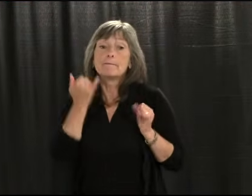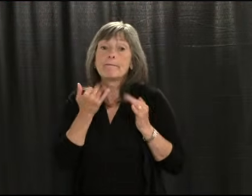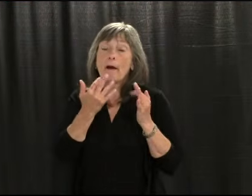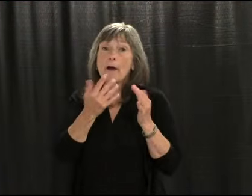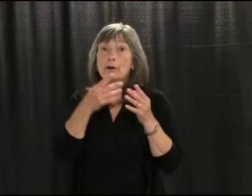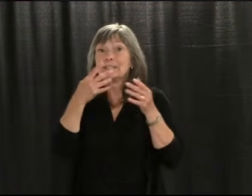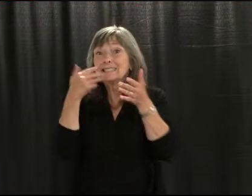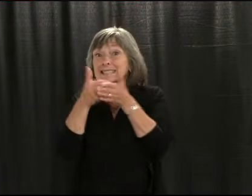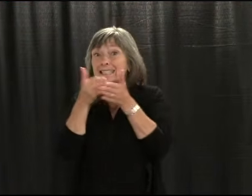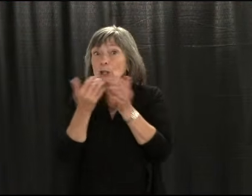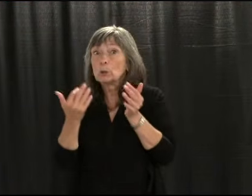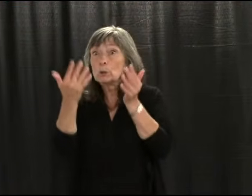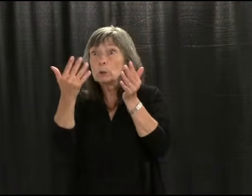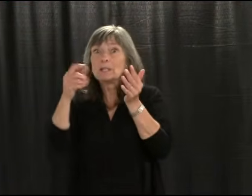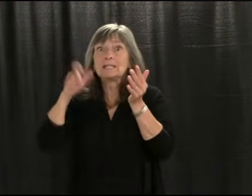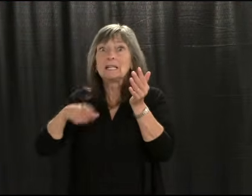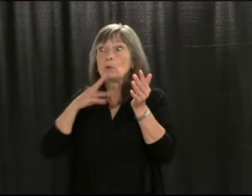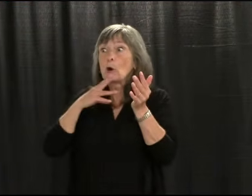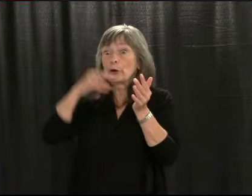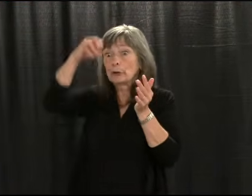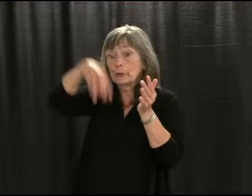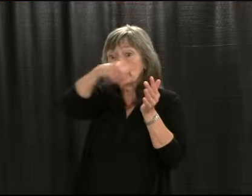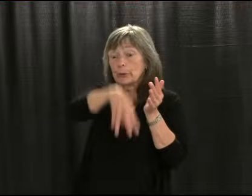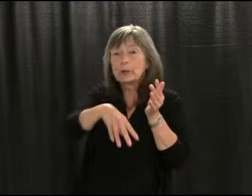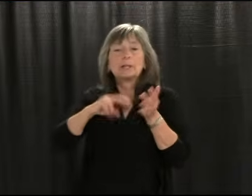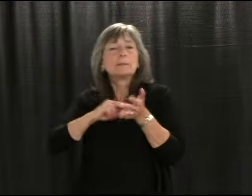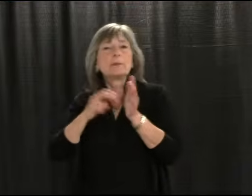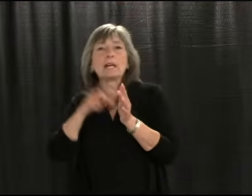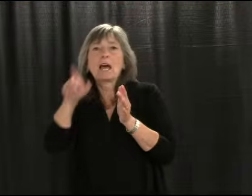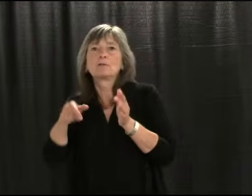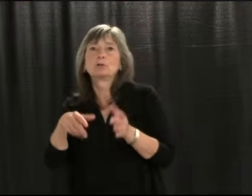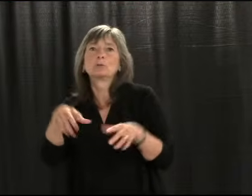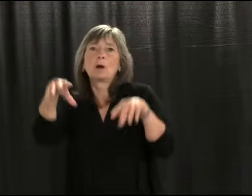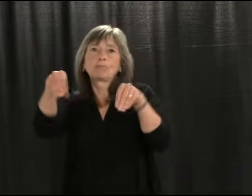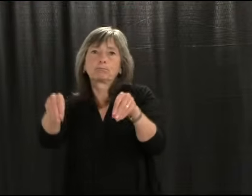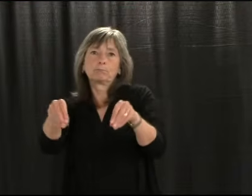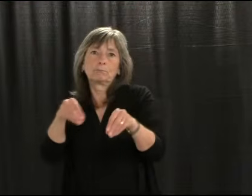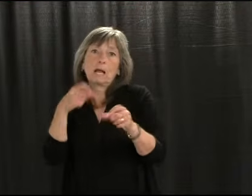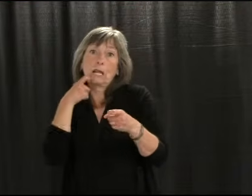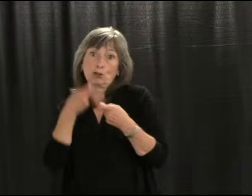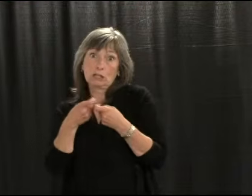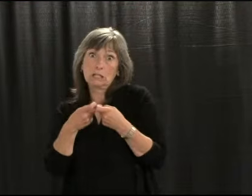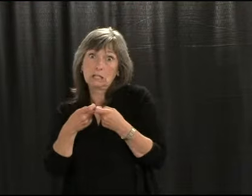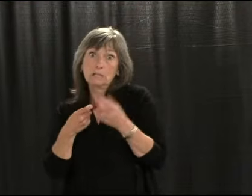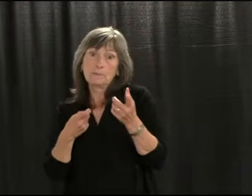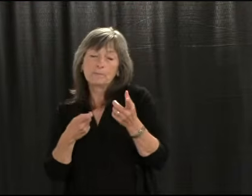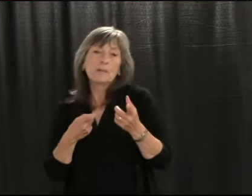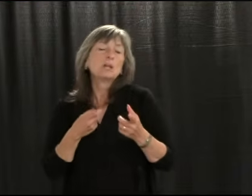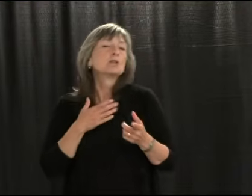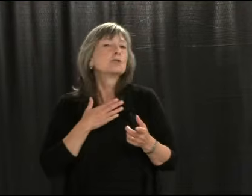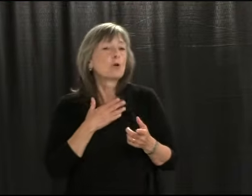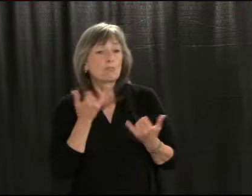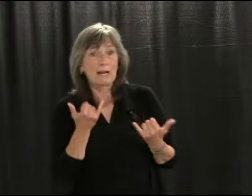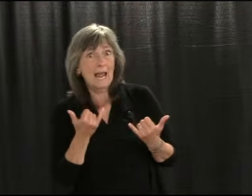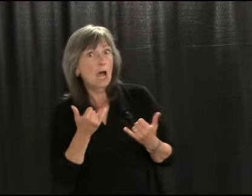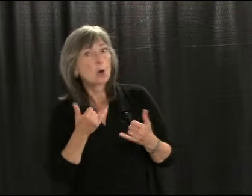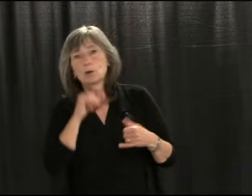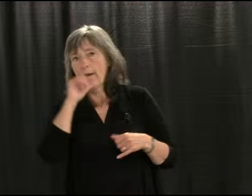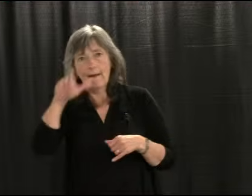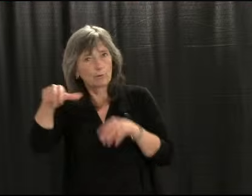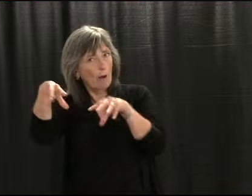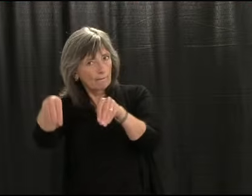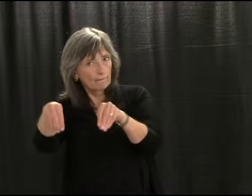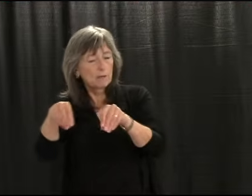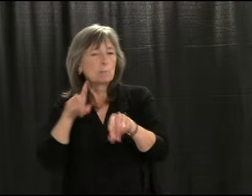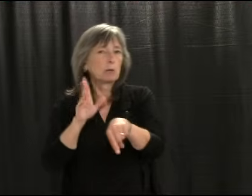or potential smoke that could interfere with the transmission lines as well, which will be out of our control, of course, with the exception of all the work that the firefighters will be doing in that